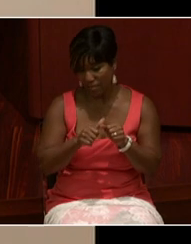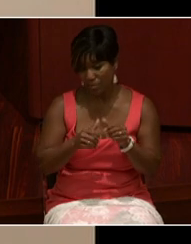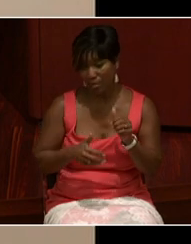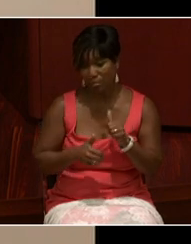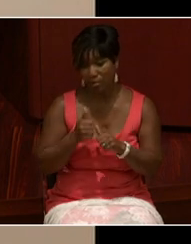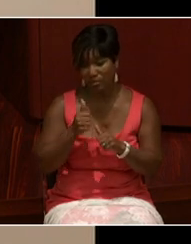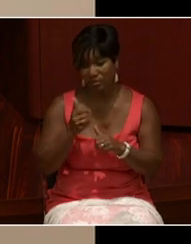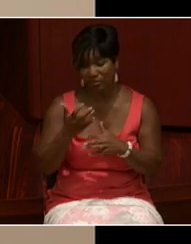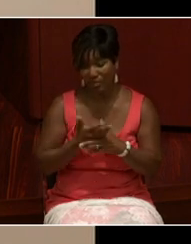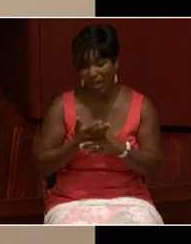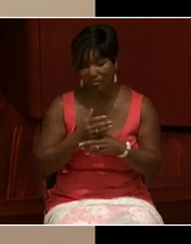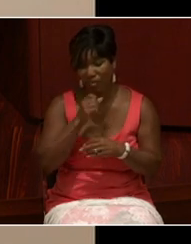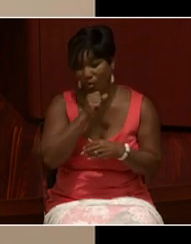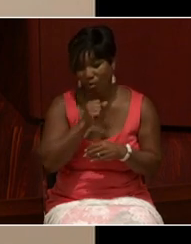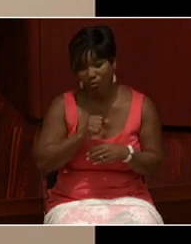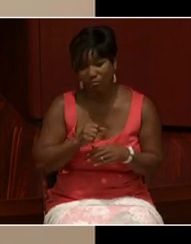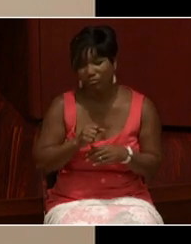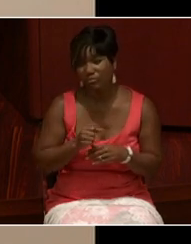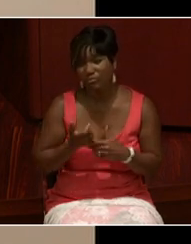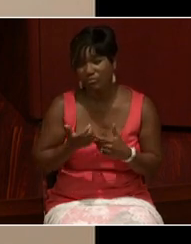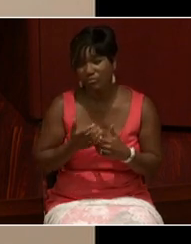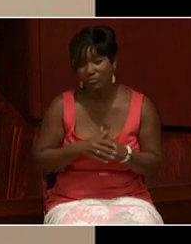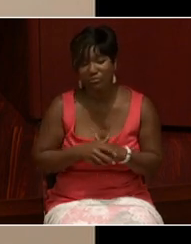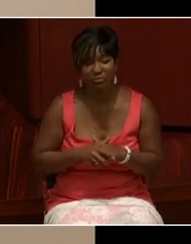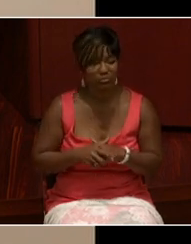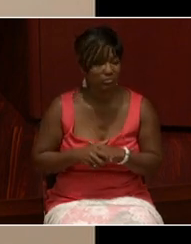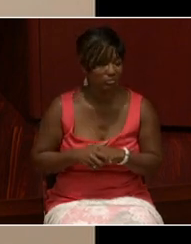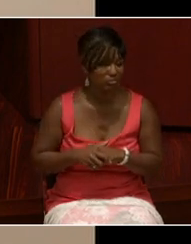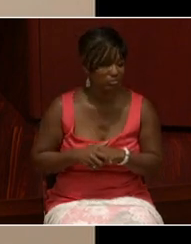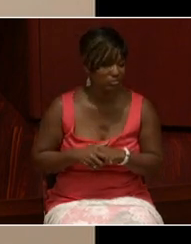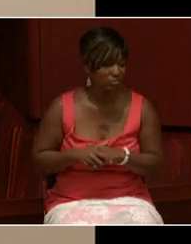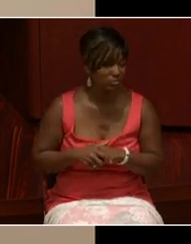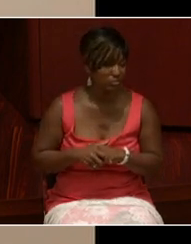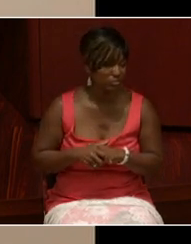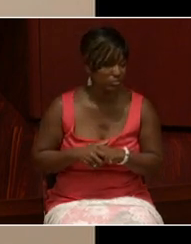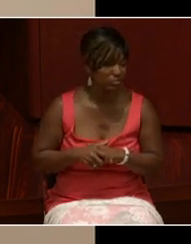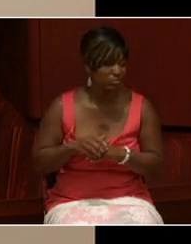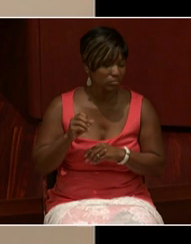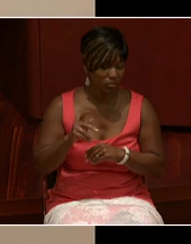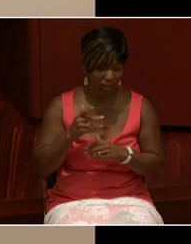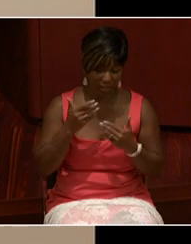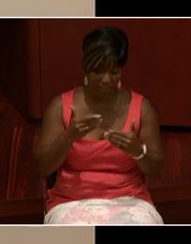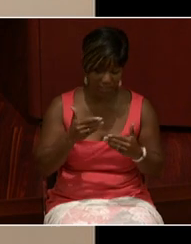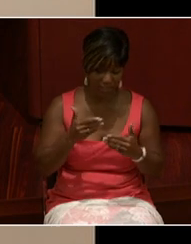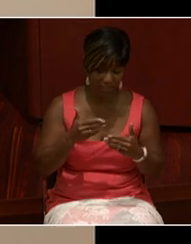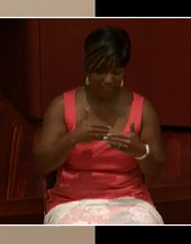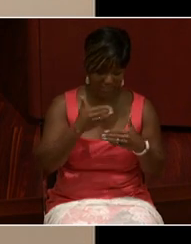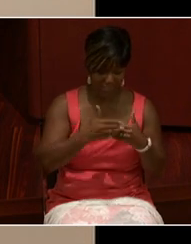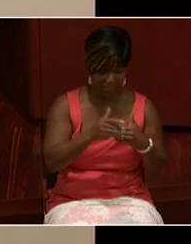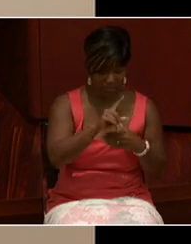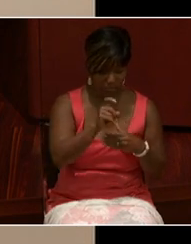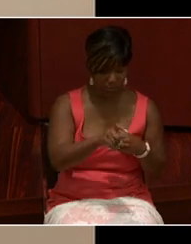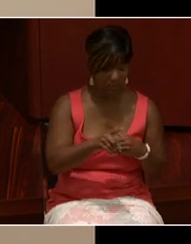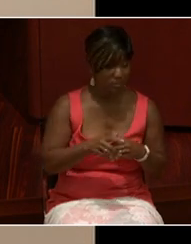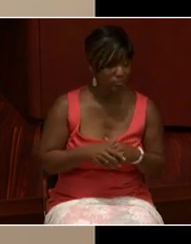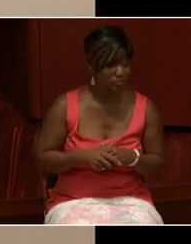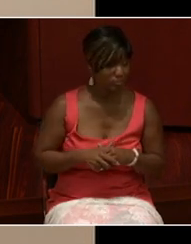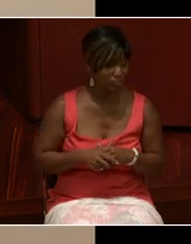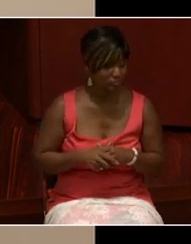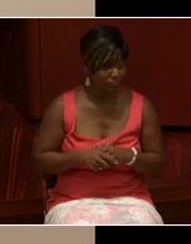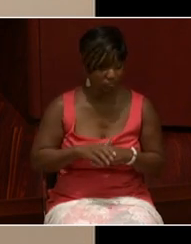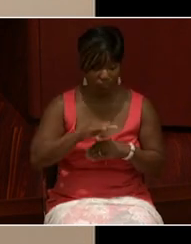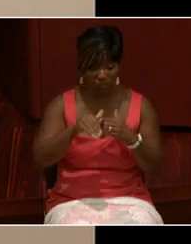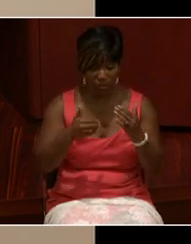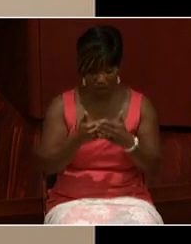are old enough, you wouldn't be able to have that. Okay, thank you. The next question, were all